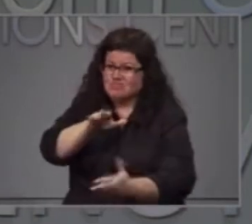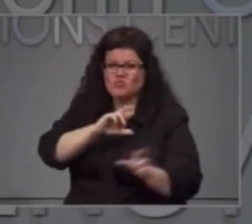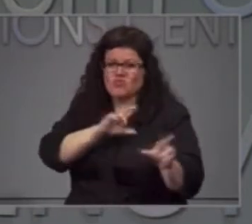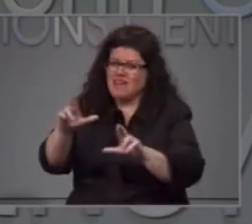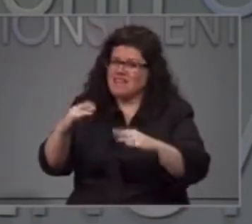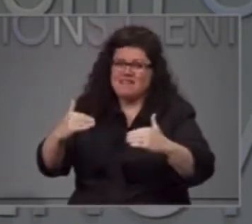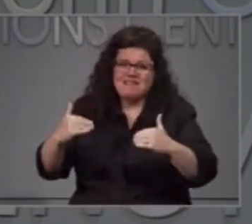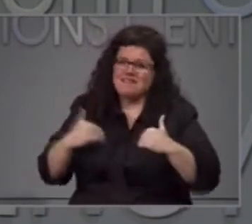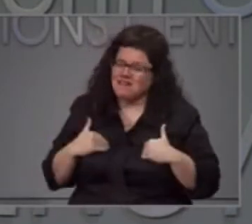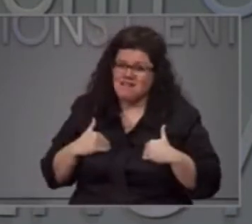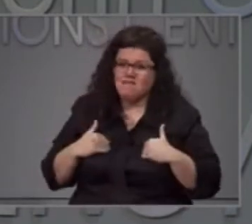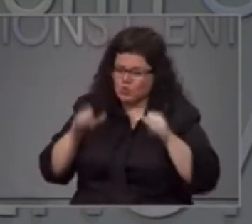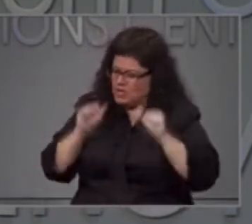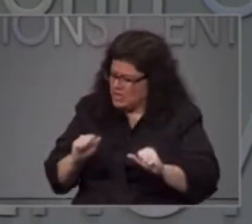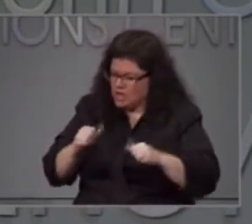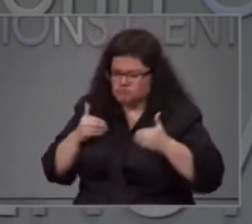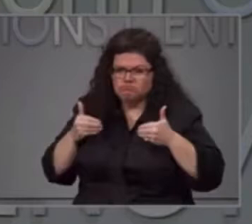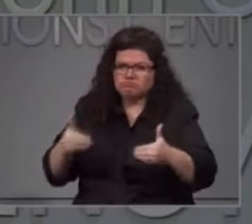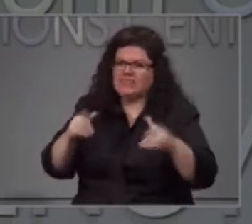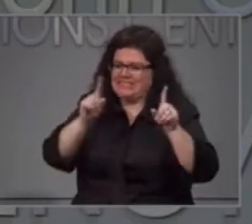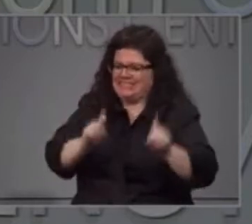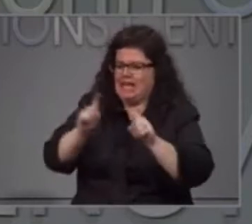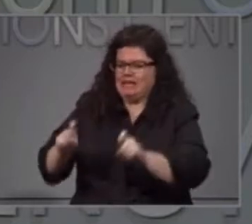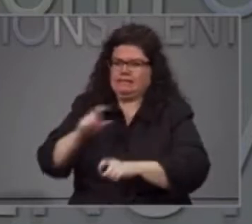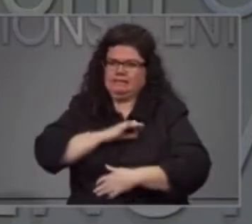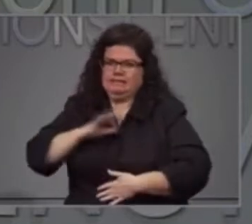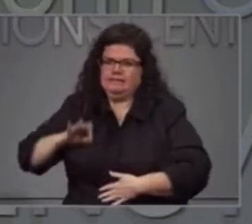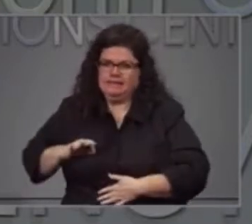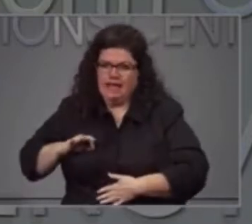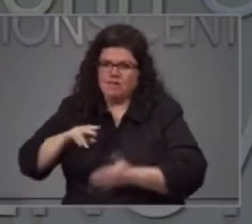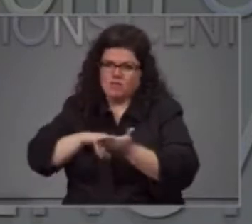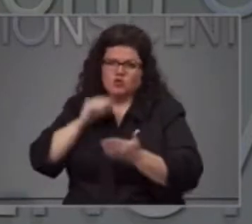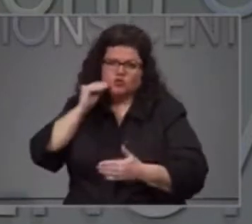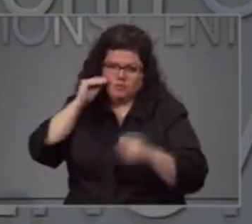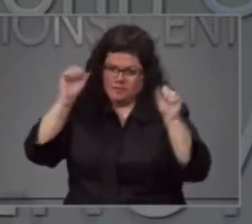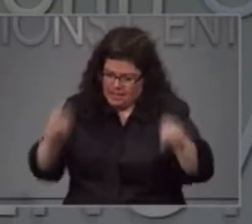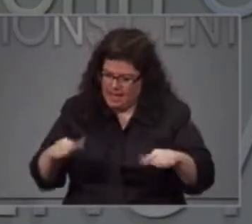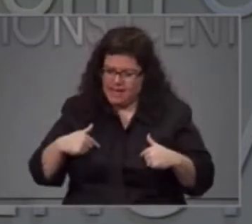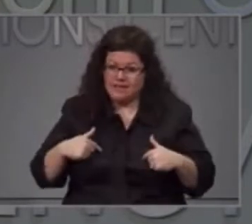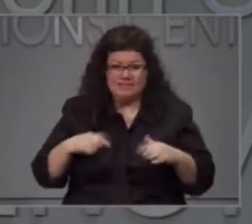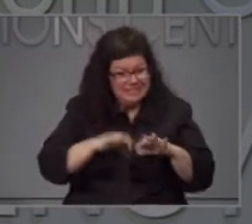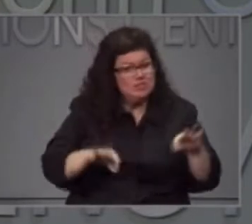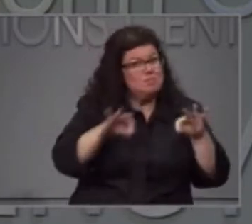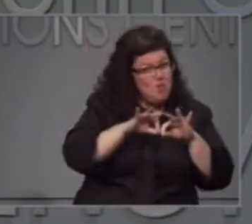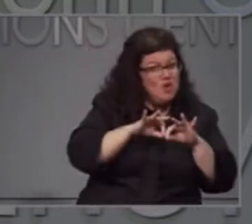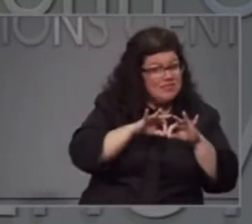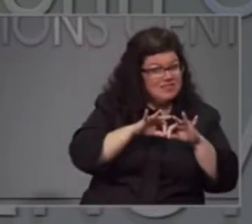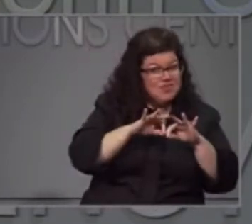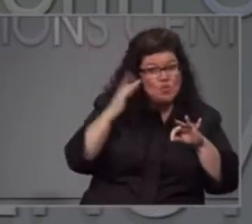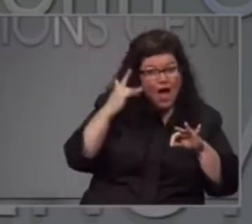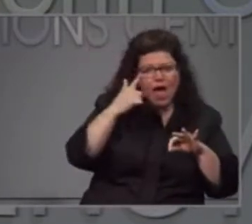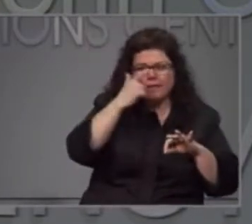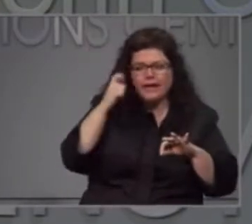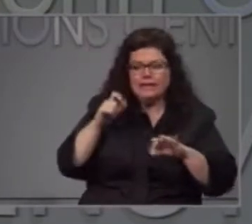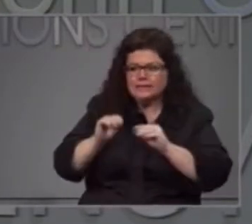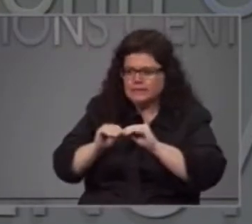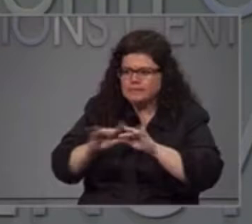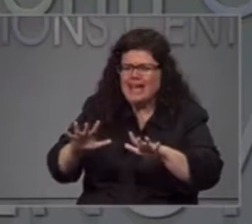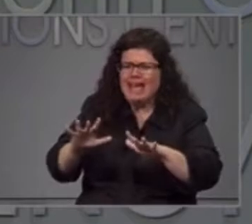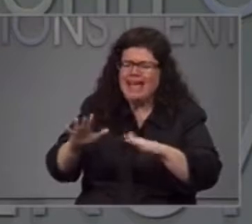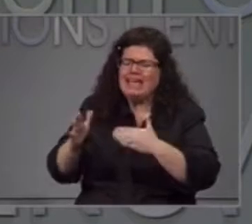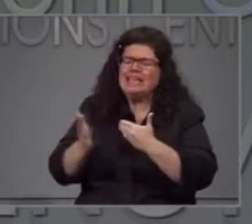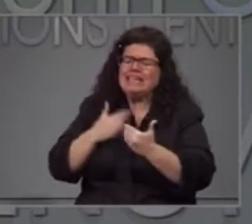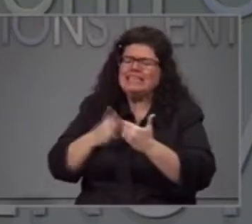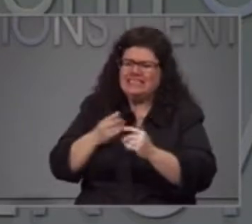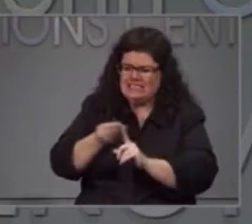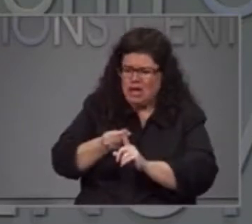and staff in these situations. And this is important because we know that this virus can spread even